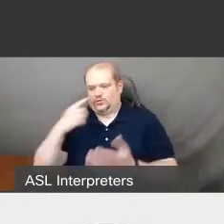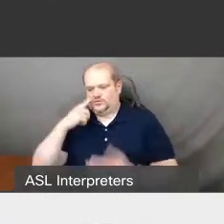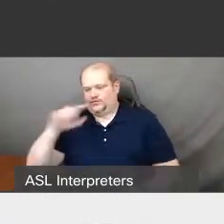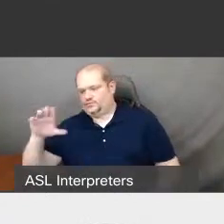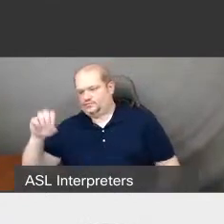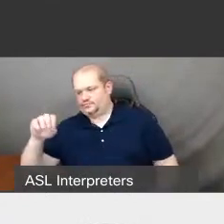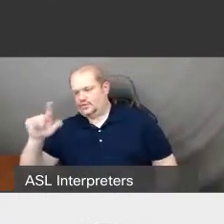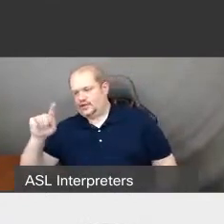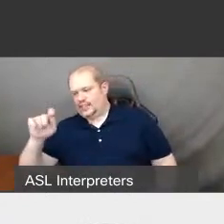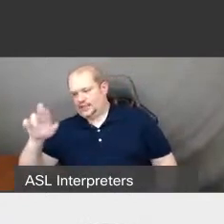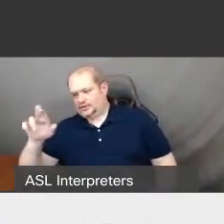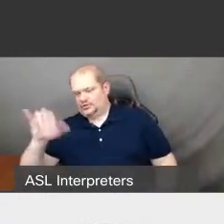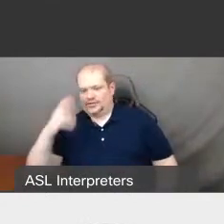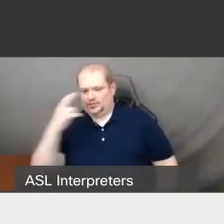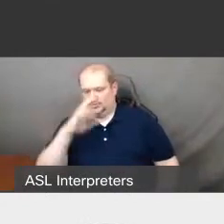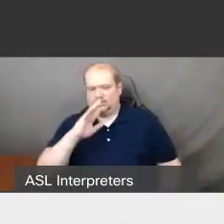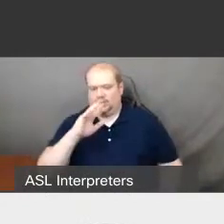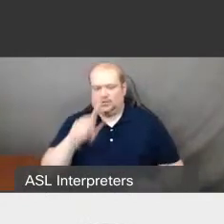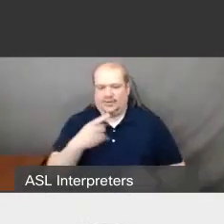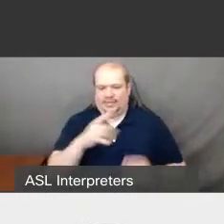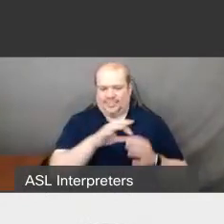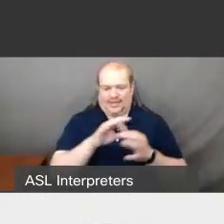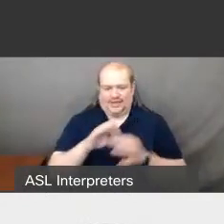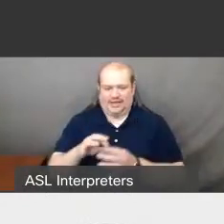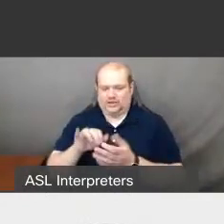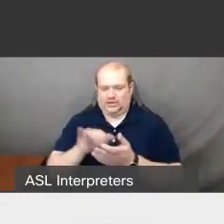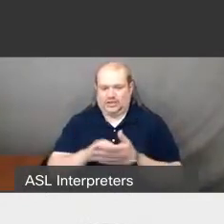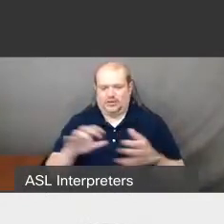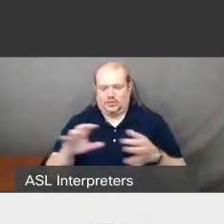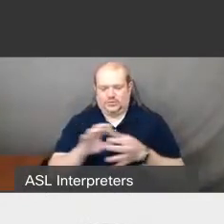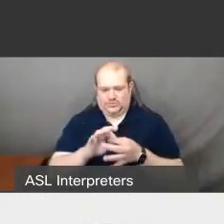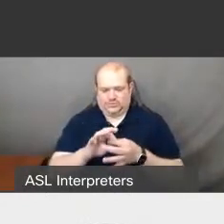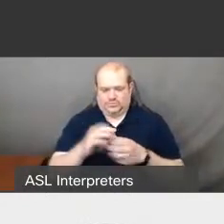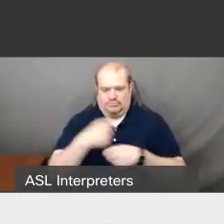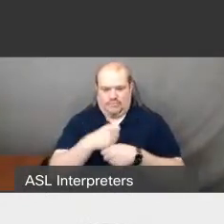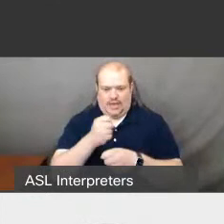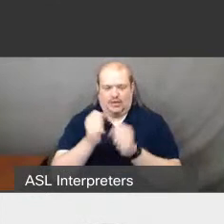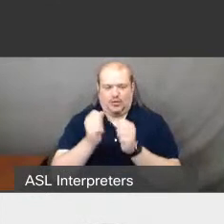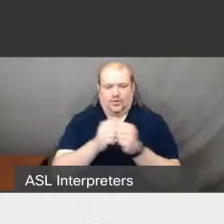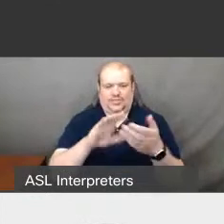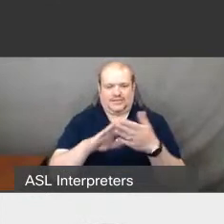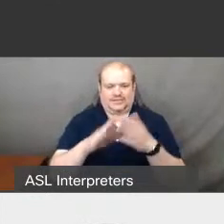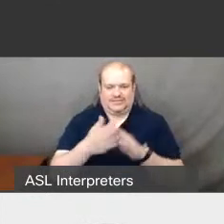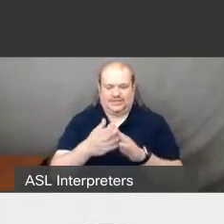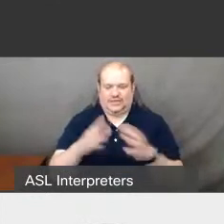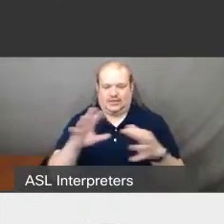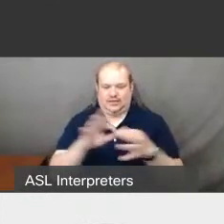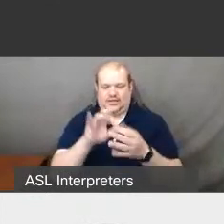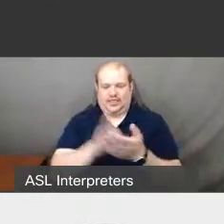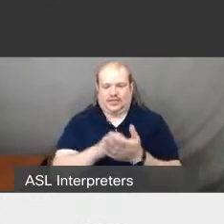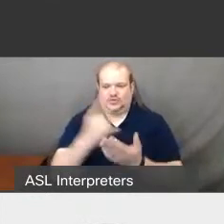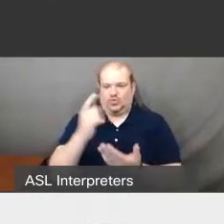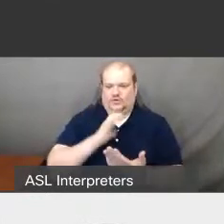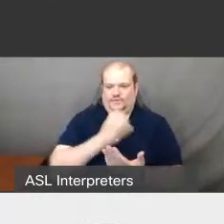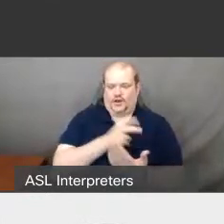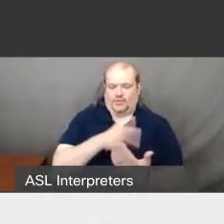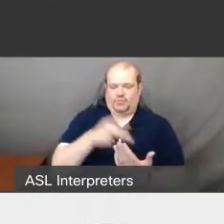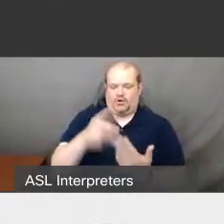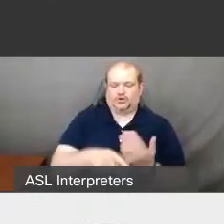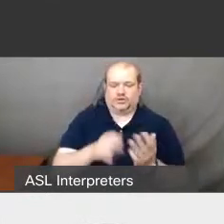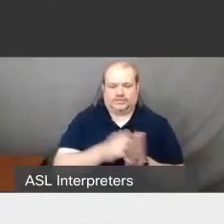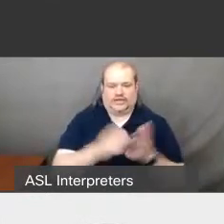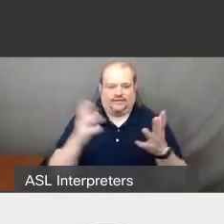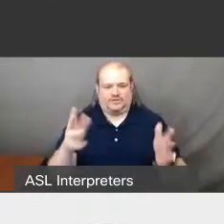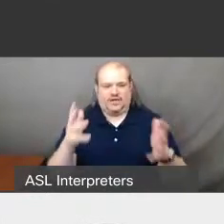And that's why they spoke about the connection that was made. The city actually made that as one of our projects that we've